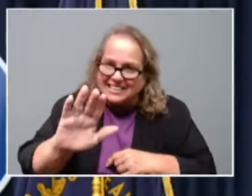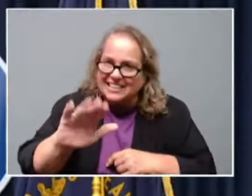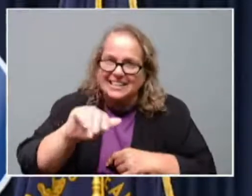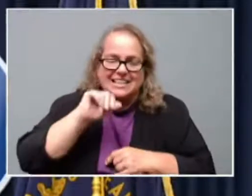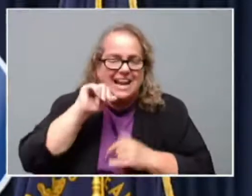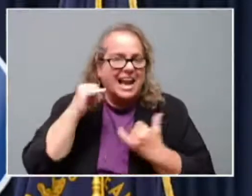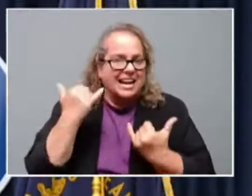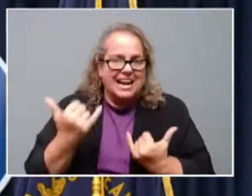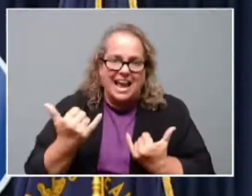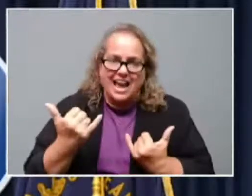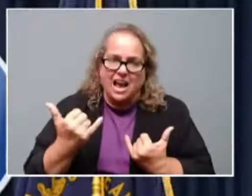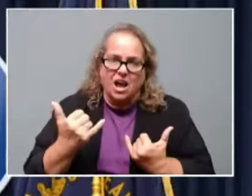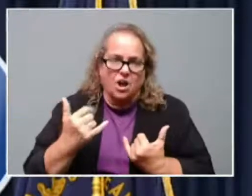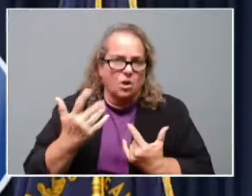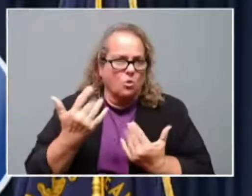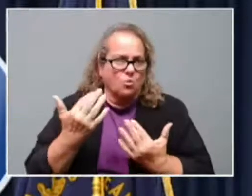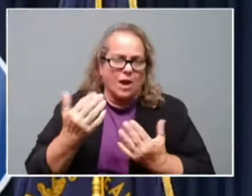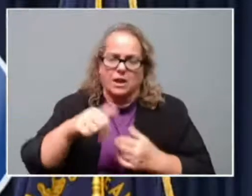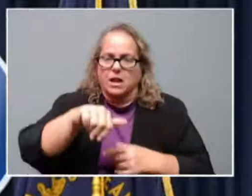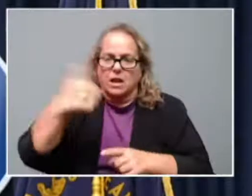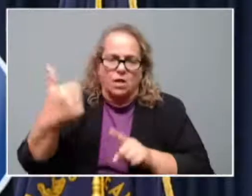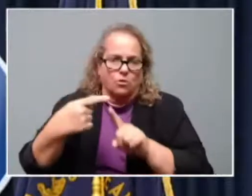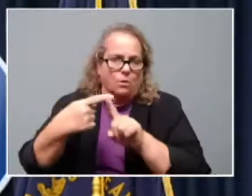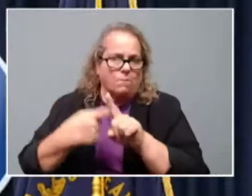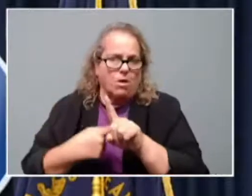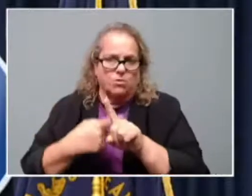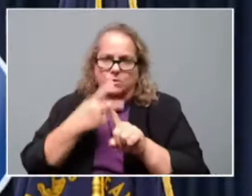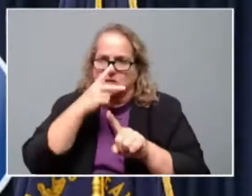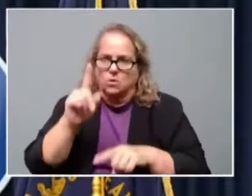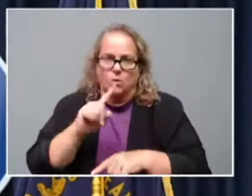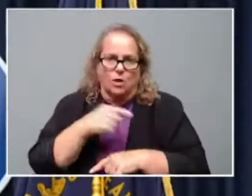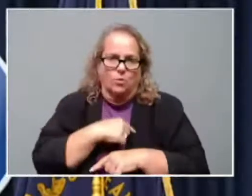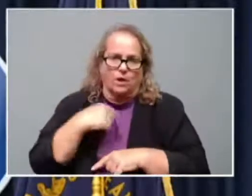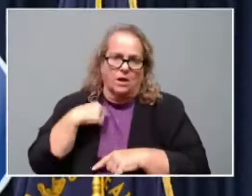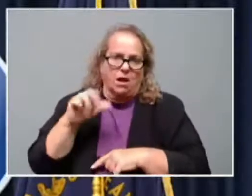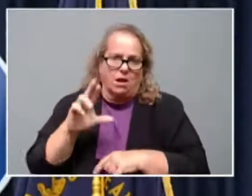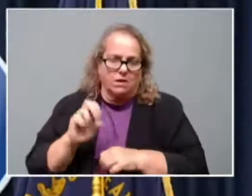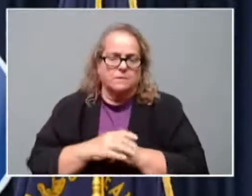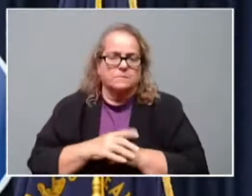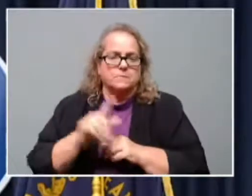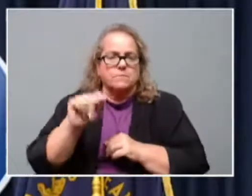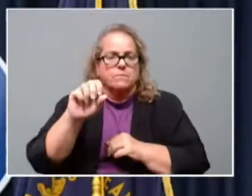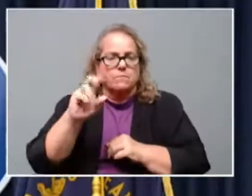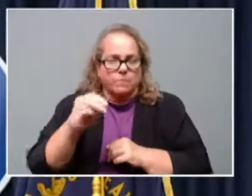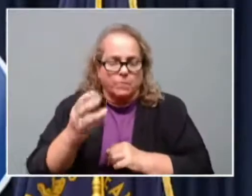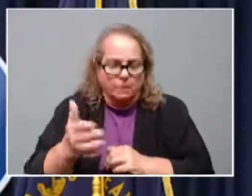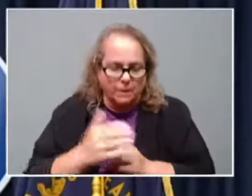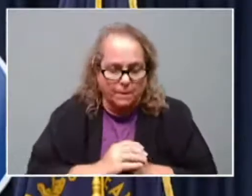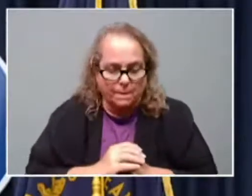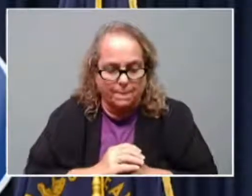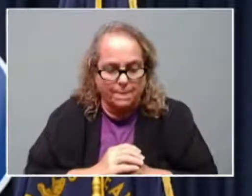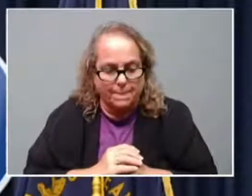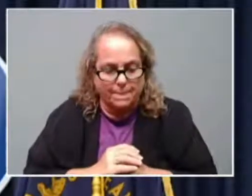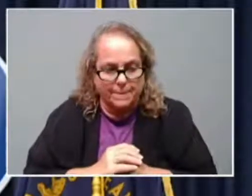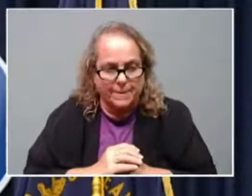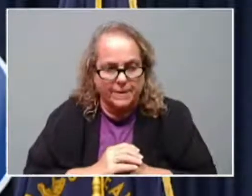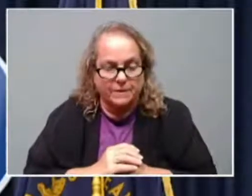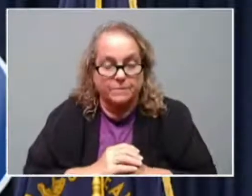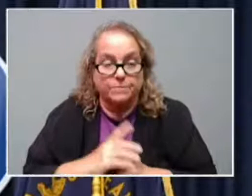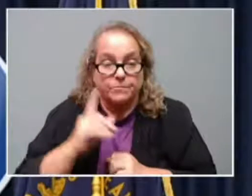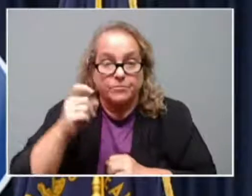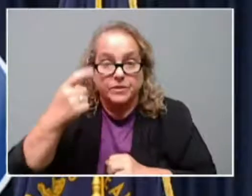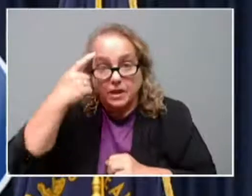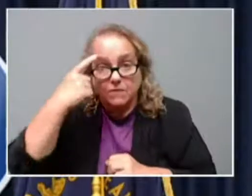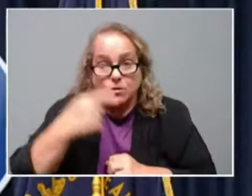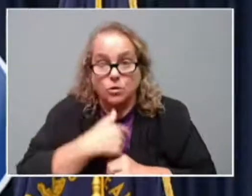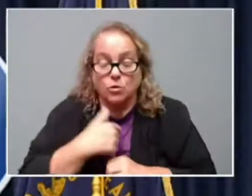least another month and see where we are. Tom. Governor, today we've reached roughly over 5